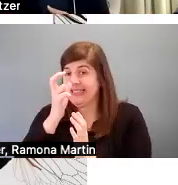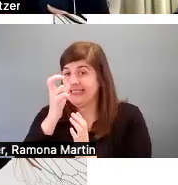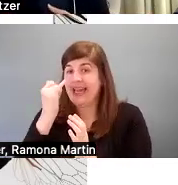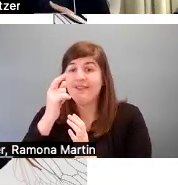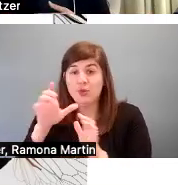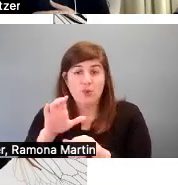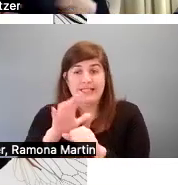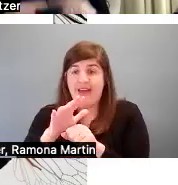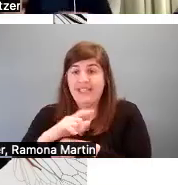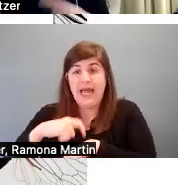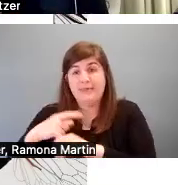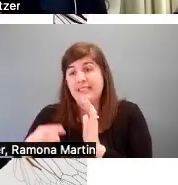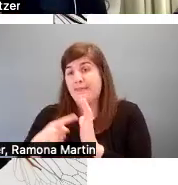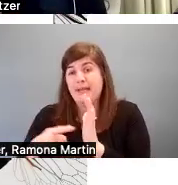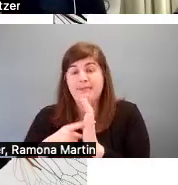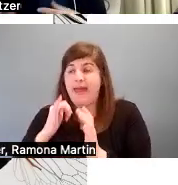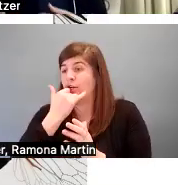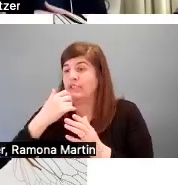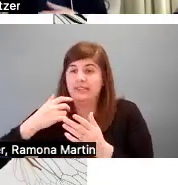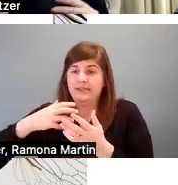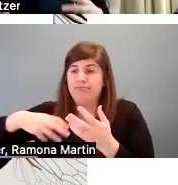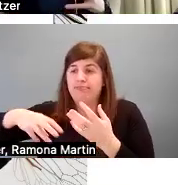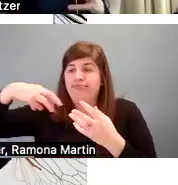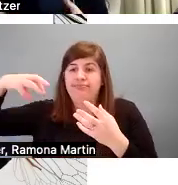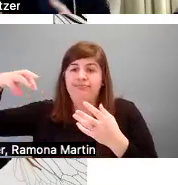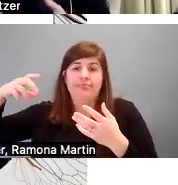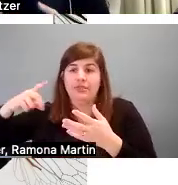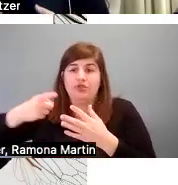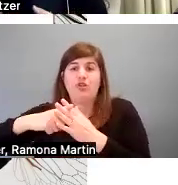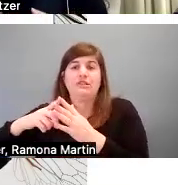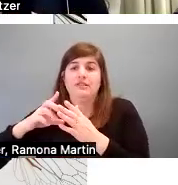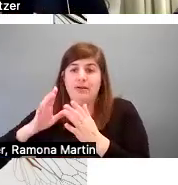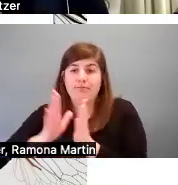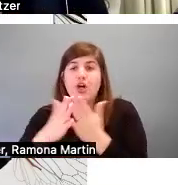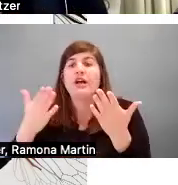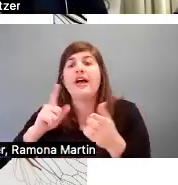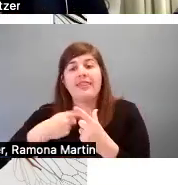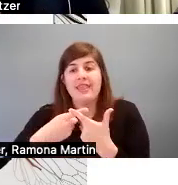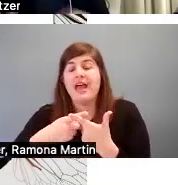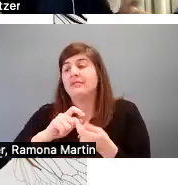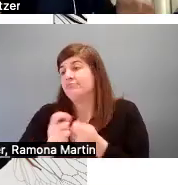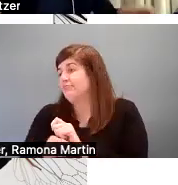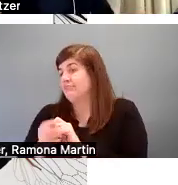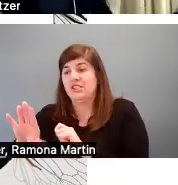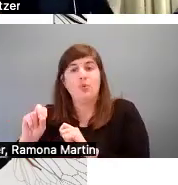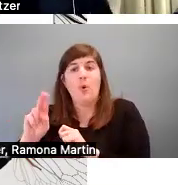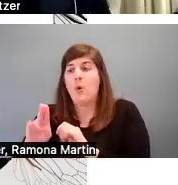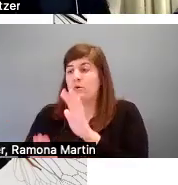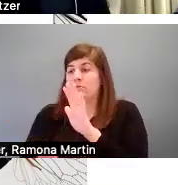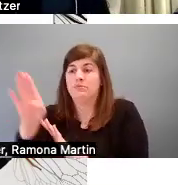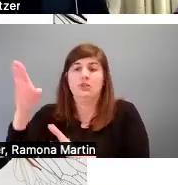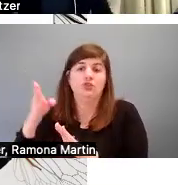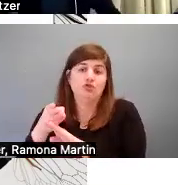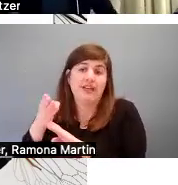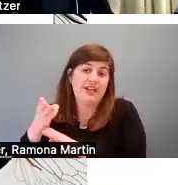enough times, sometimes that accidentally spirals into a book, which accidentally snowballs into a whole career of its own. So that's sort of how I got